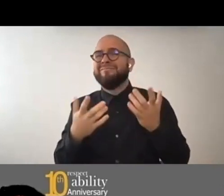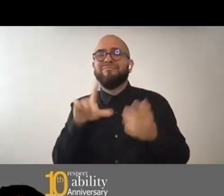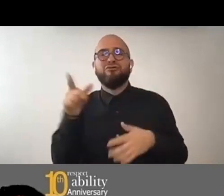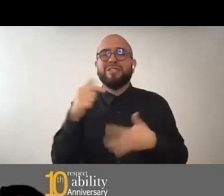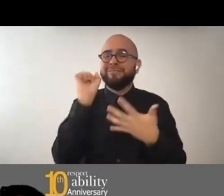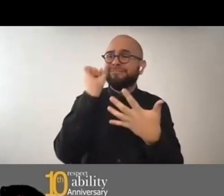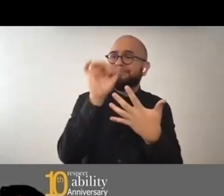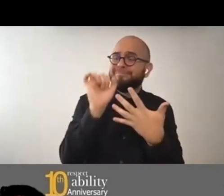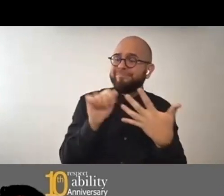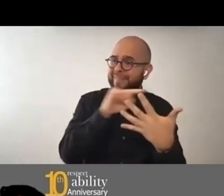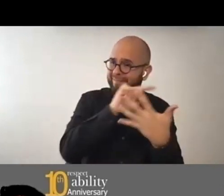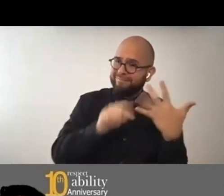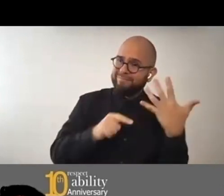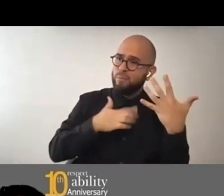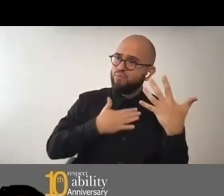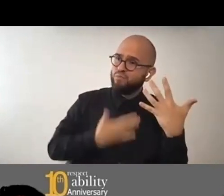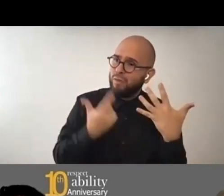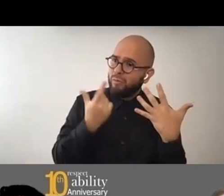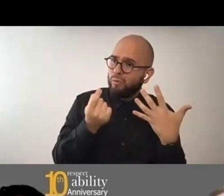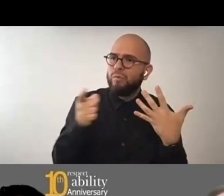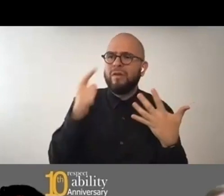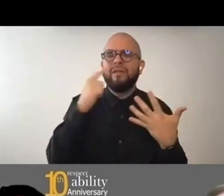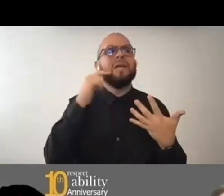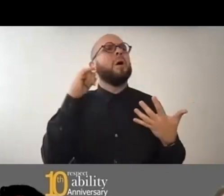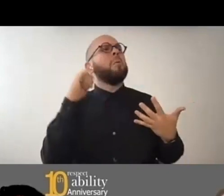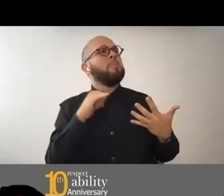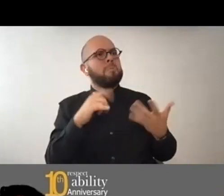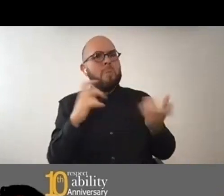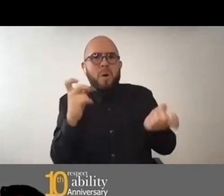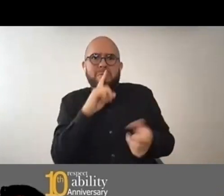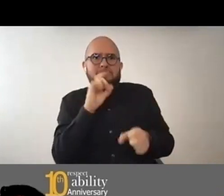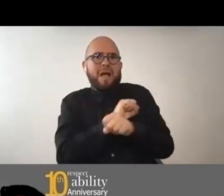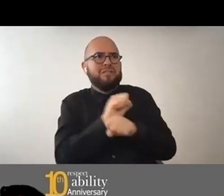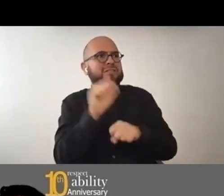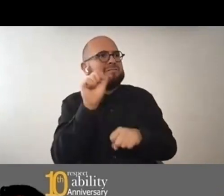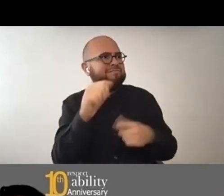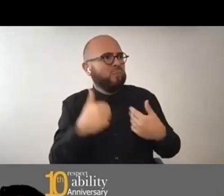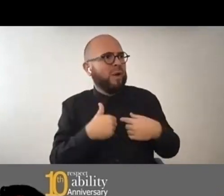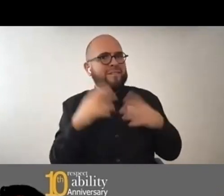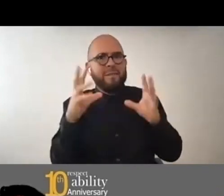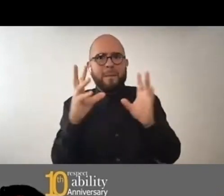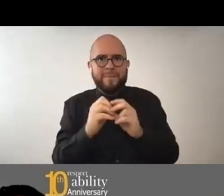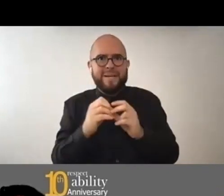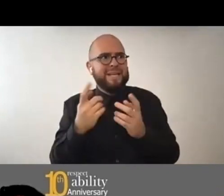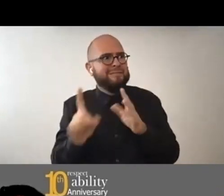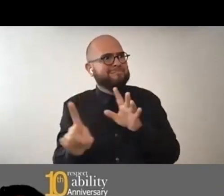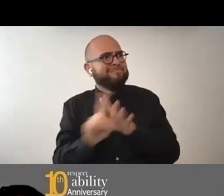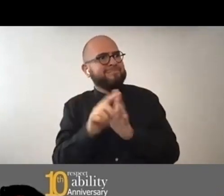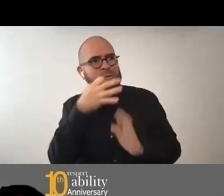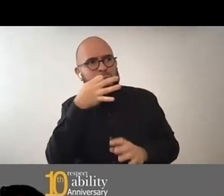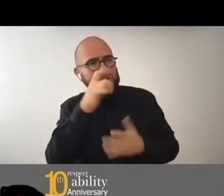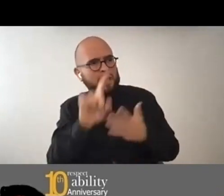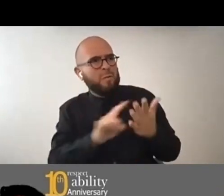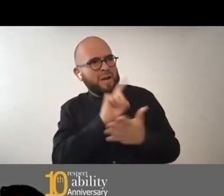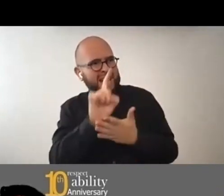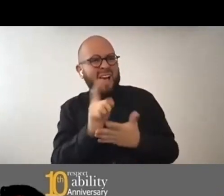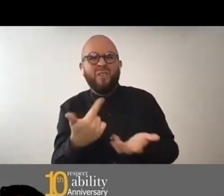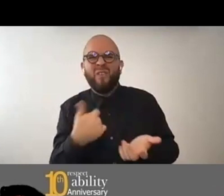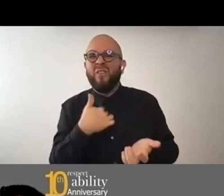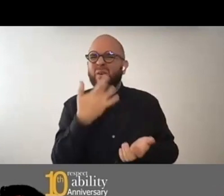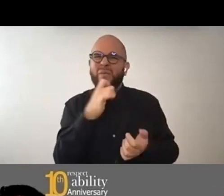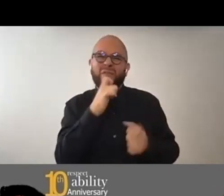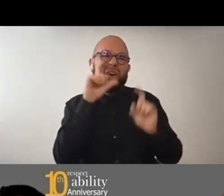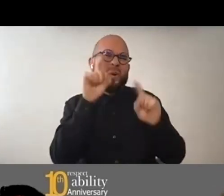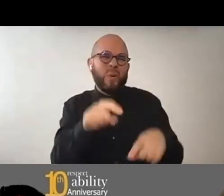of brought it to the front of their mind. So they might think, you know what, actually, yeah, there is a committee meeting coming up in an hour that I'd rather not attend.